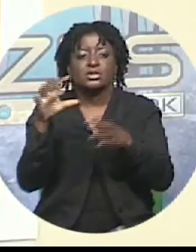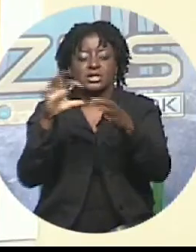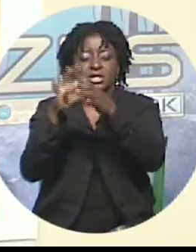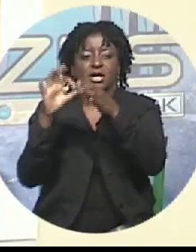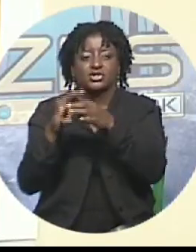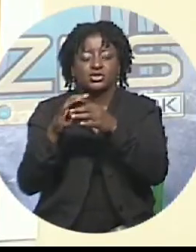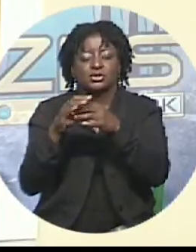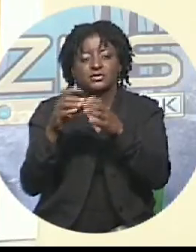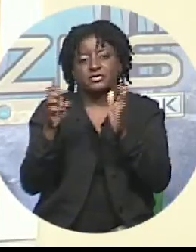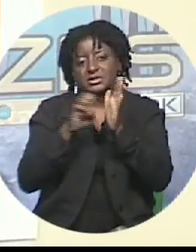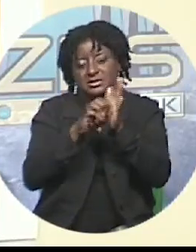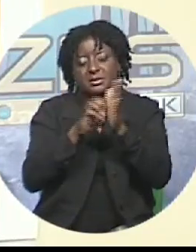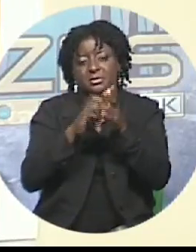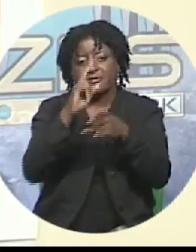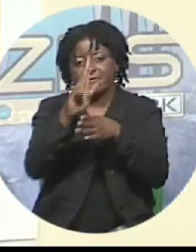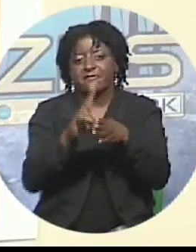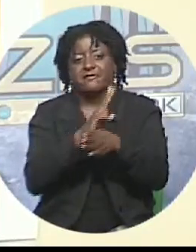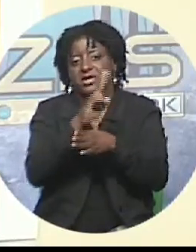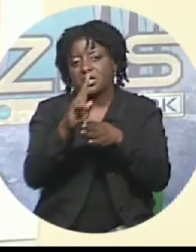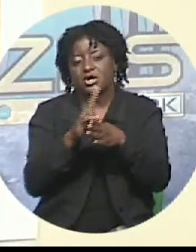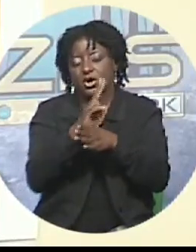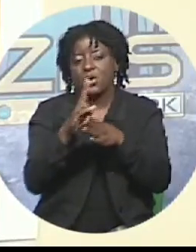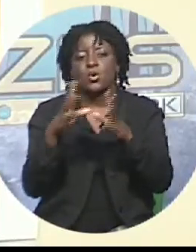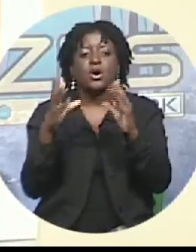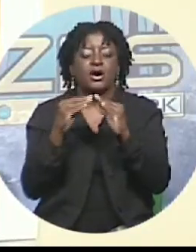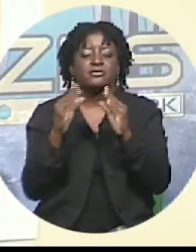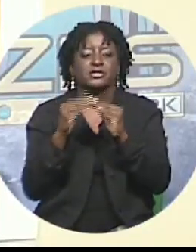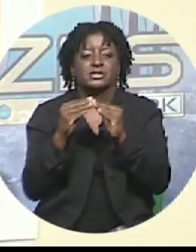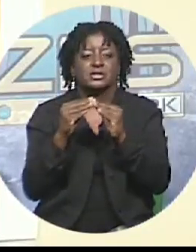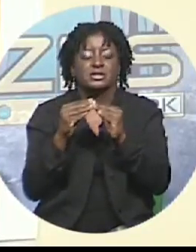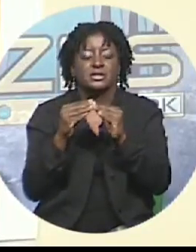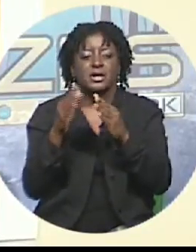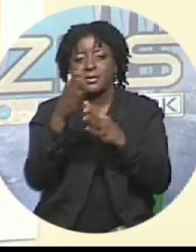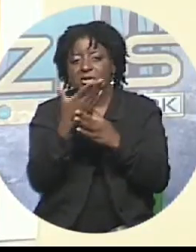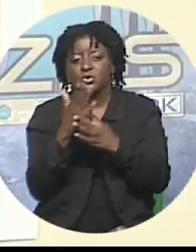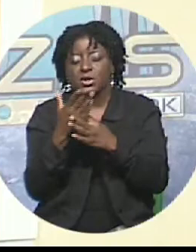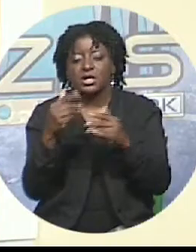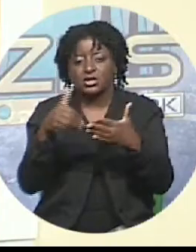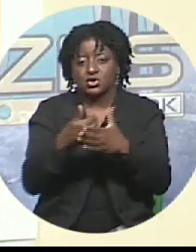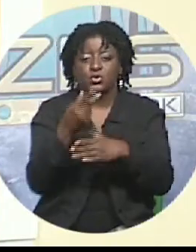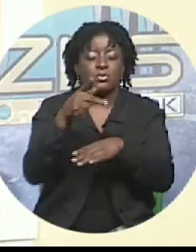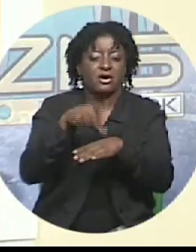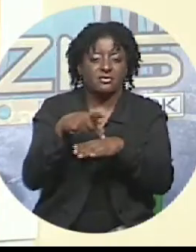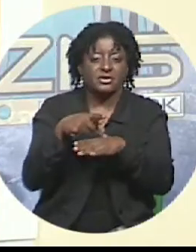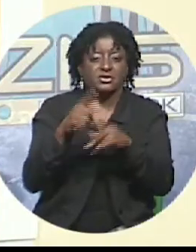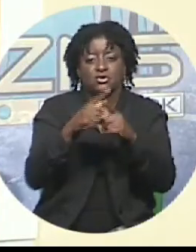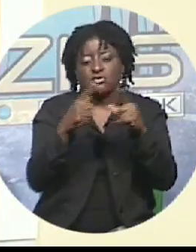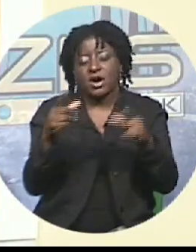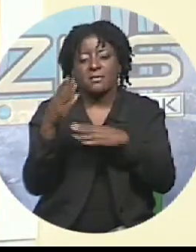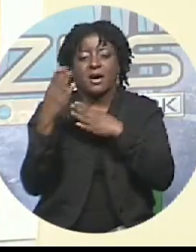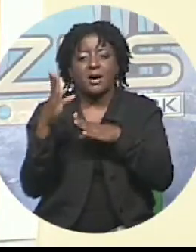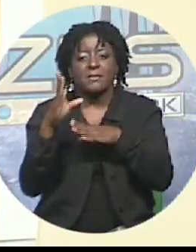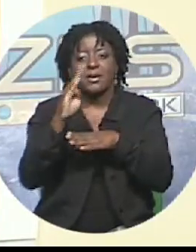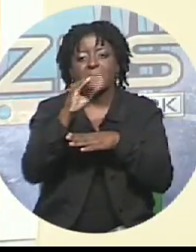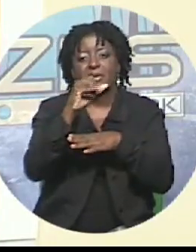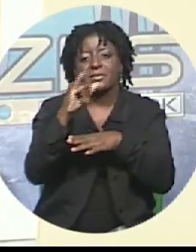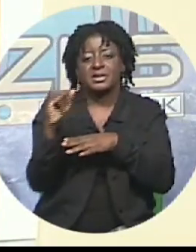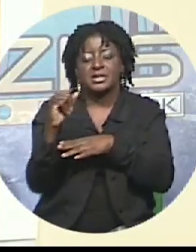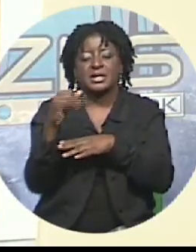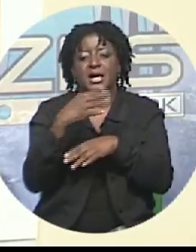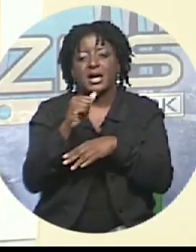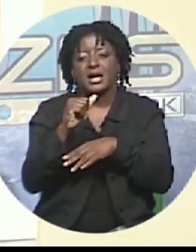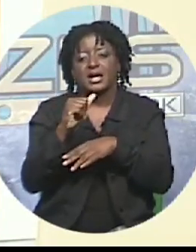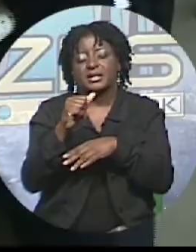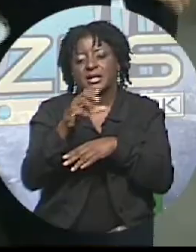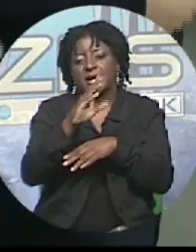important for New Providence in terms of Grand Bahama, Bimini, Abaco and some of the other centers where we're going to have our